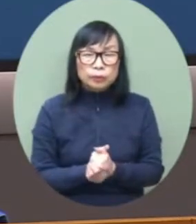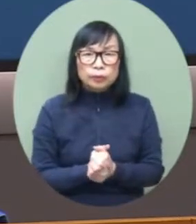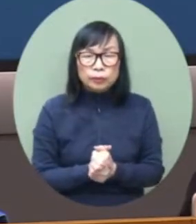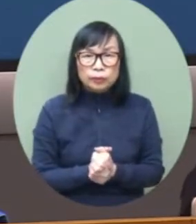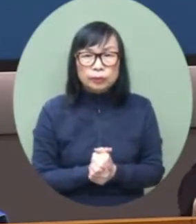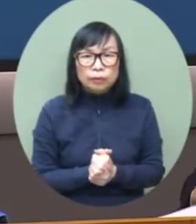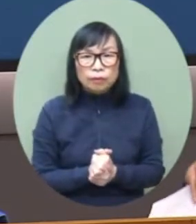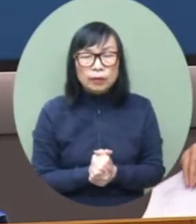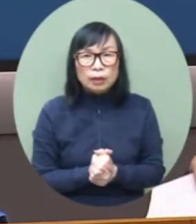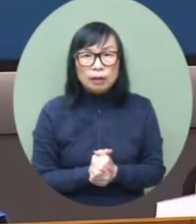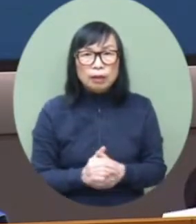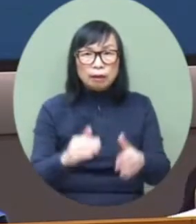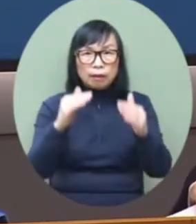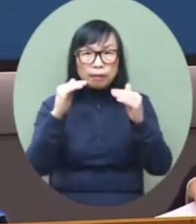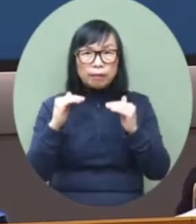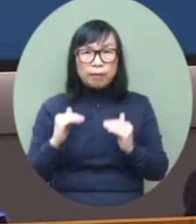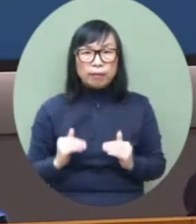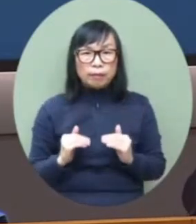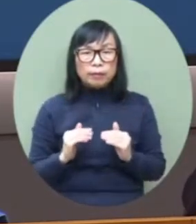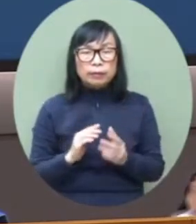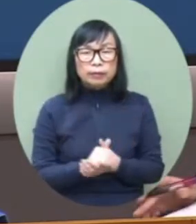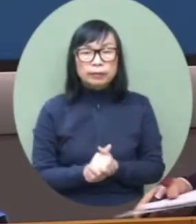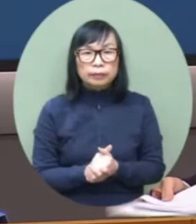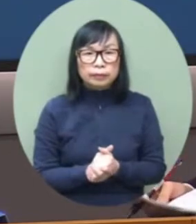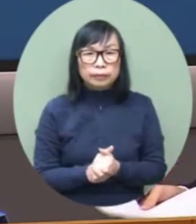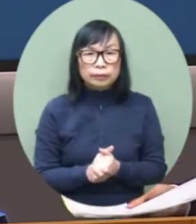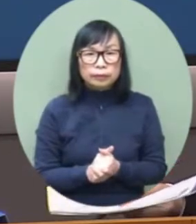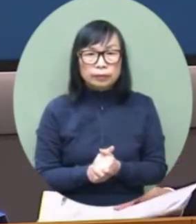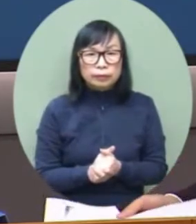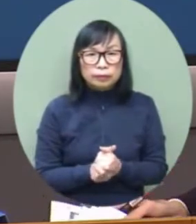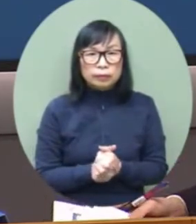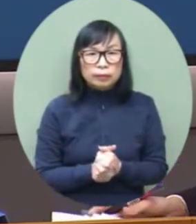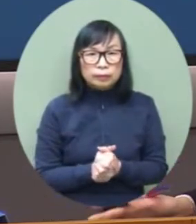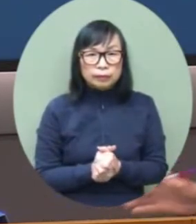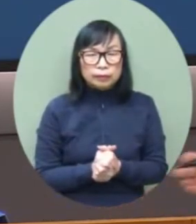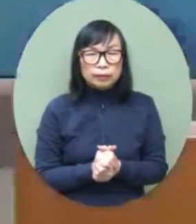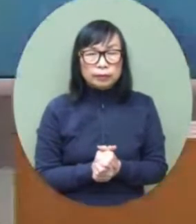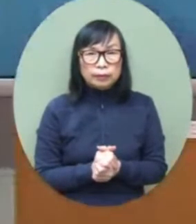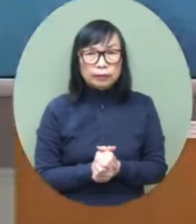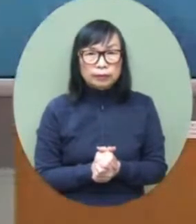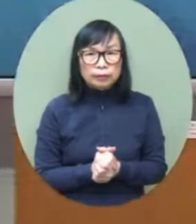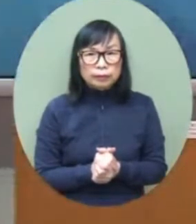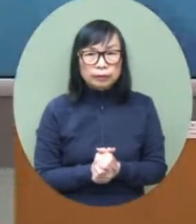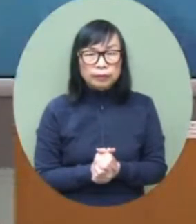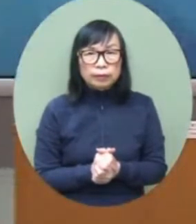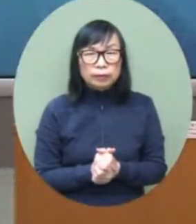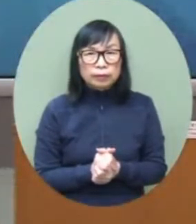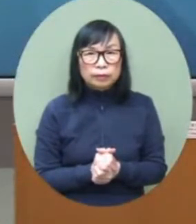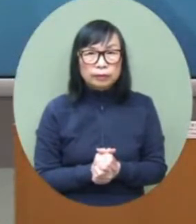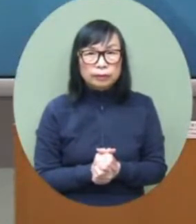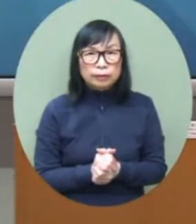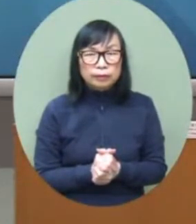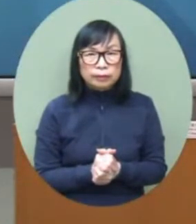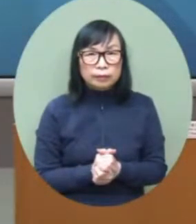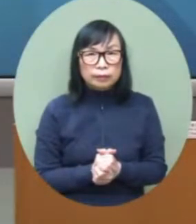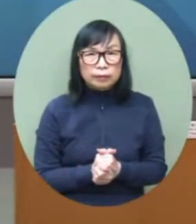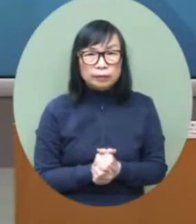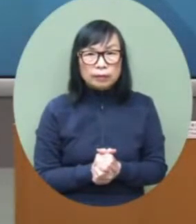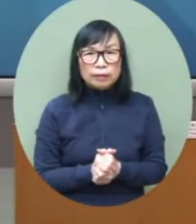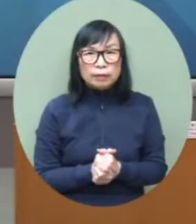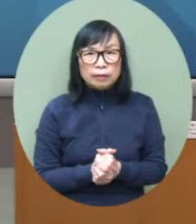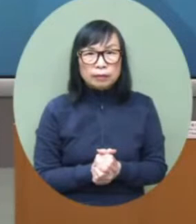ill patient who needed long-term care. The one on the left, please. Bloomberg